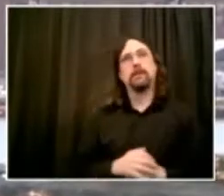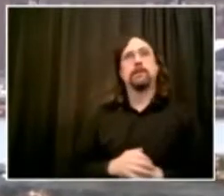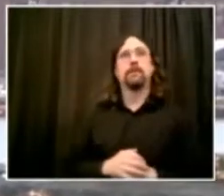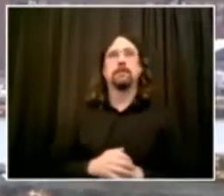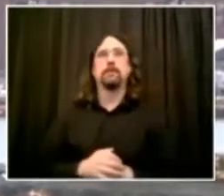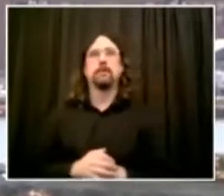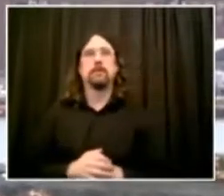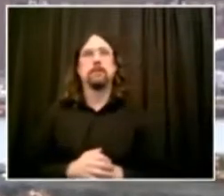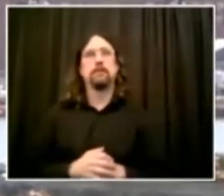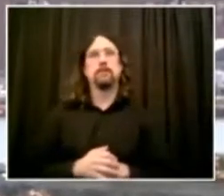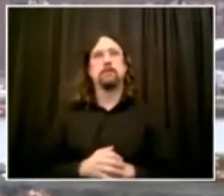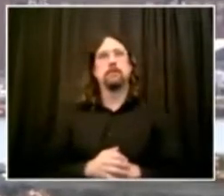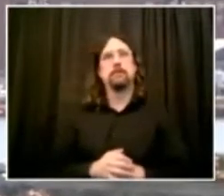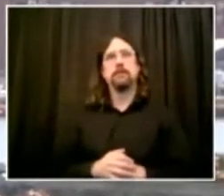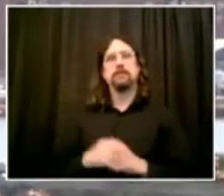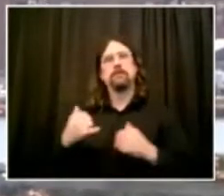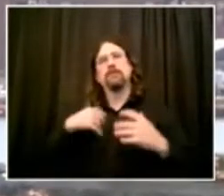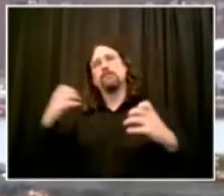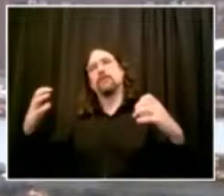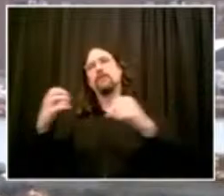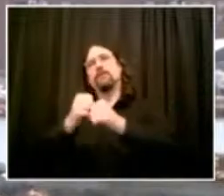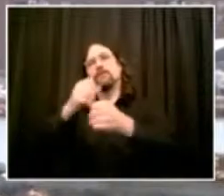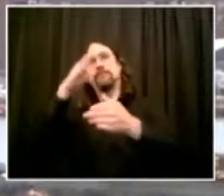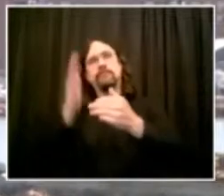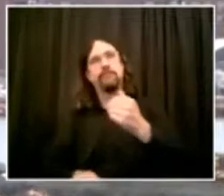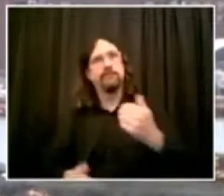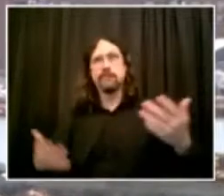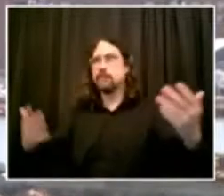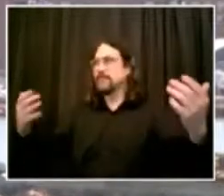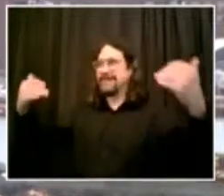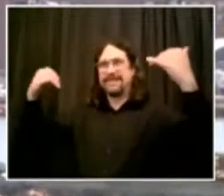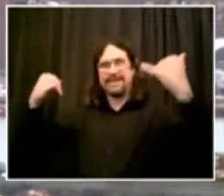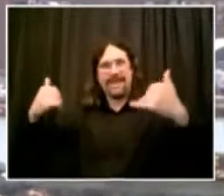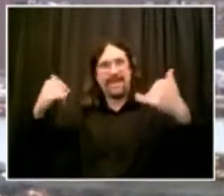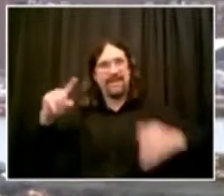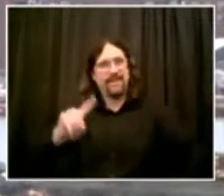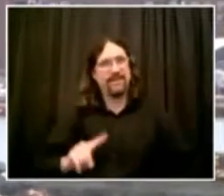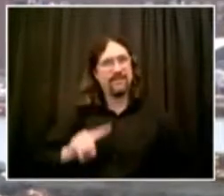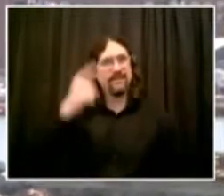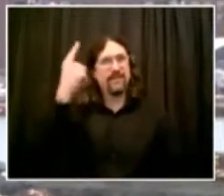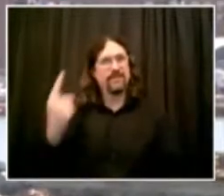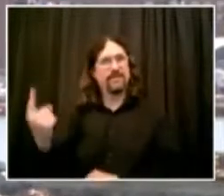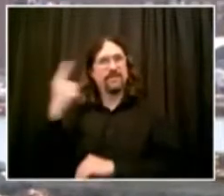it was achieved by New Yorkers' hard work. This is clearly the hardest place in America to get